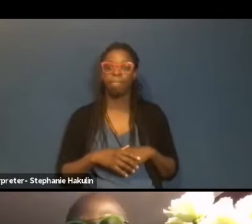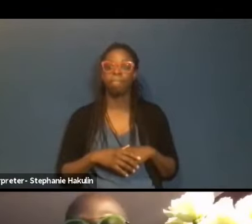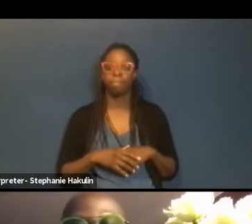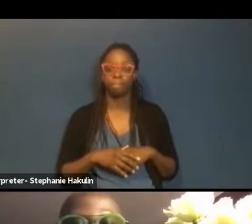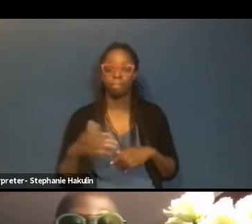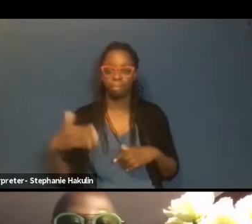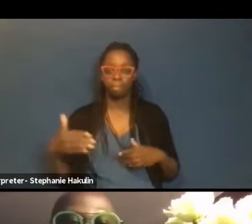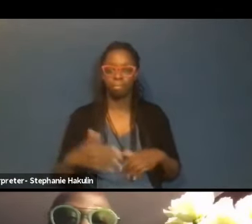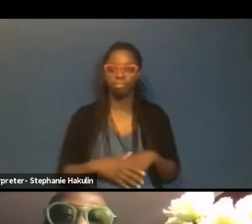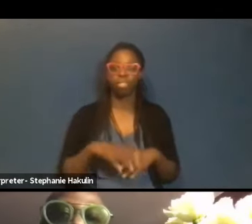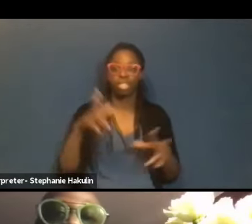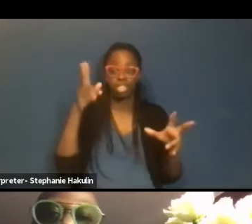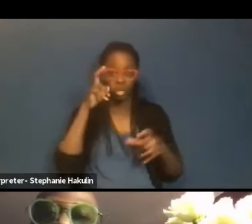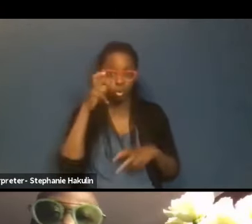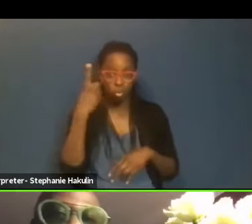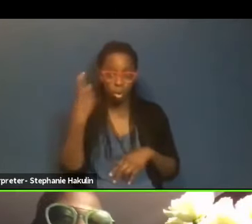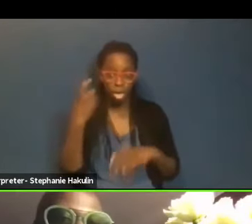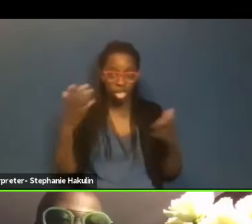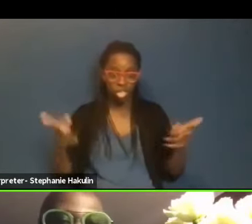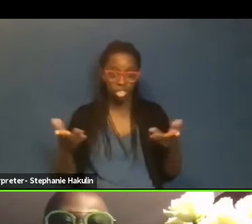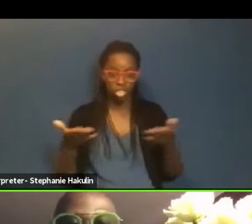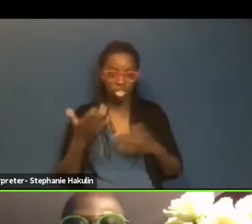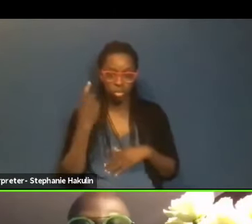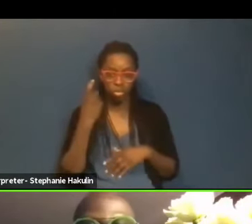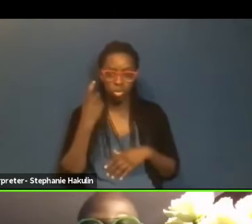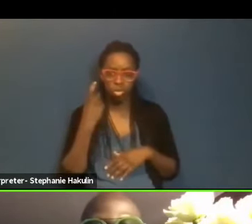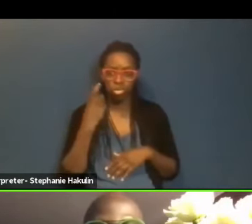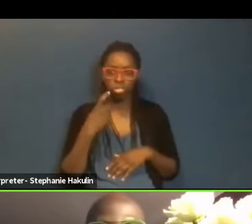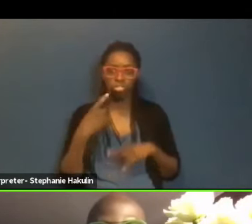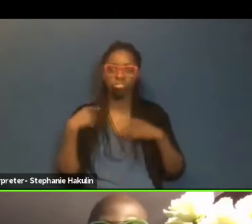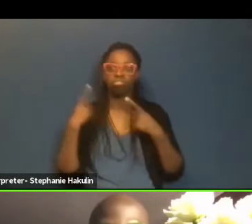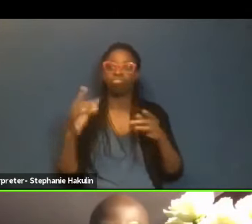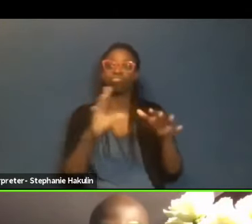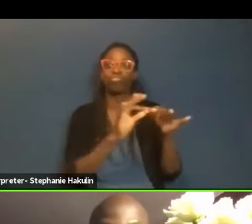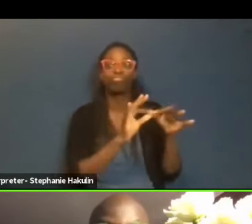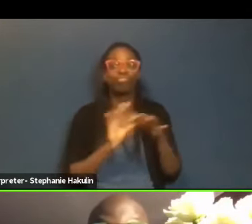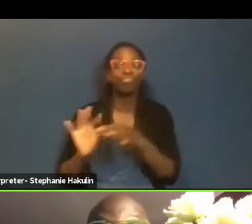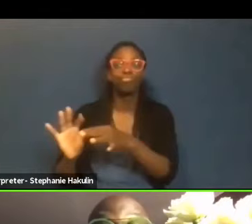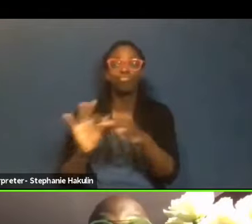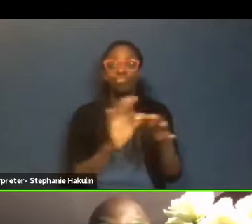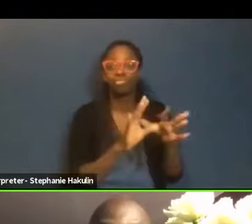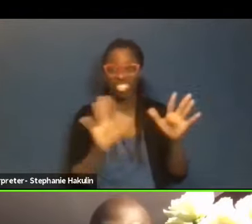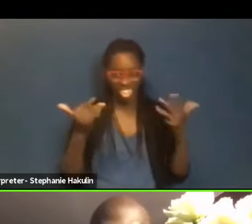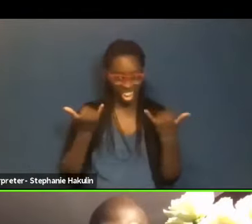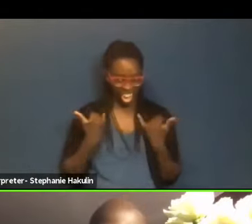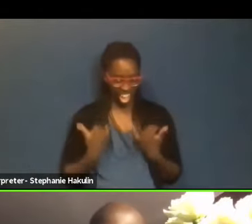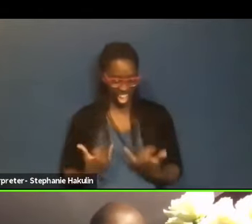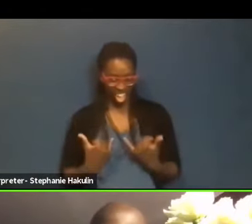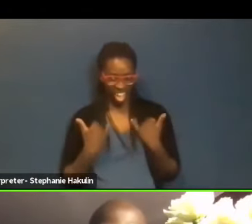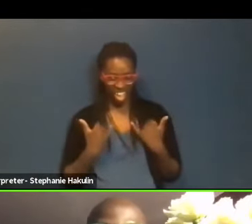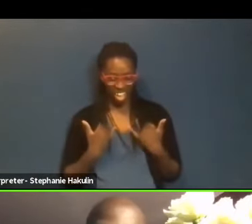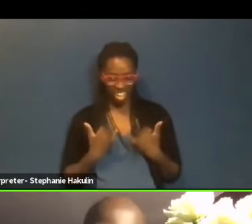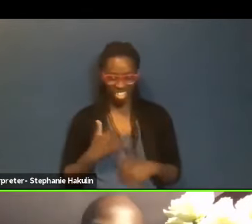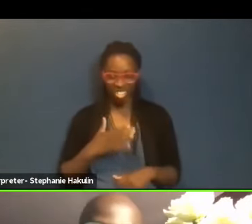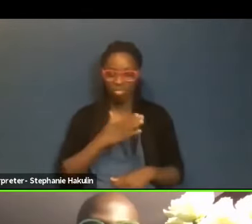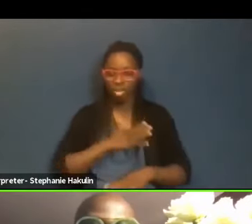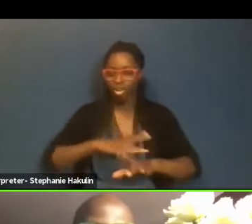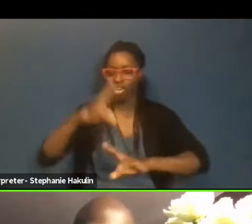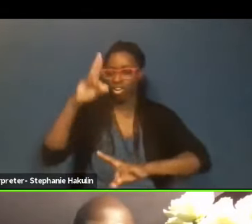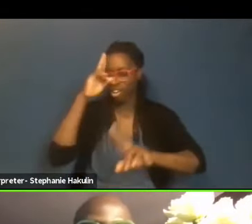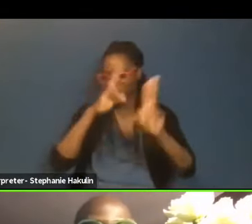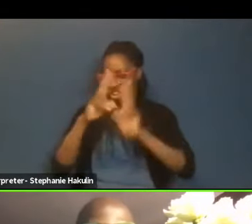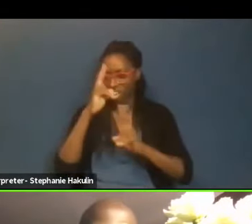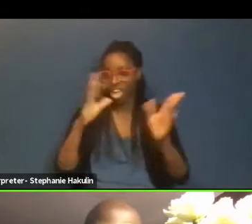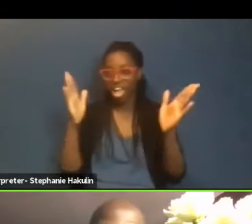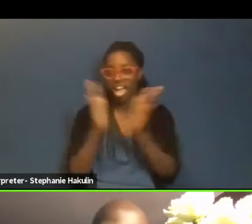been hearing from all evening long. But, man, it is my sincere pleasure to ask you, my friend Sydney,